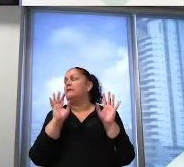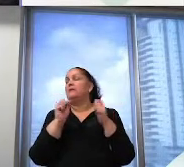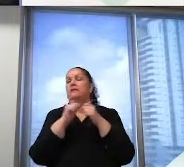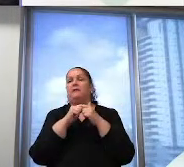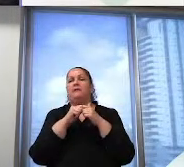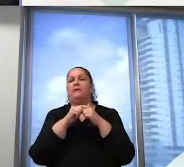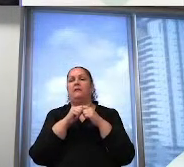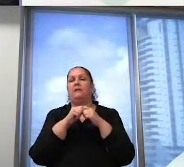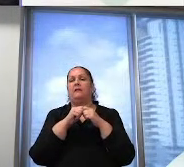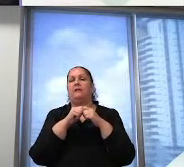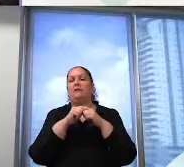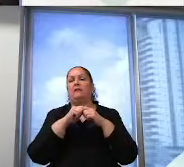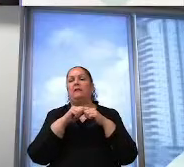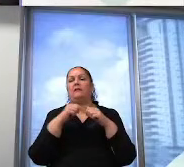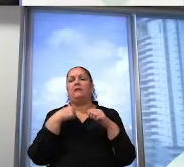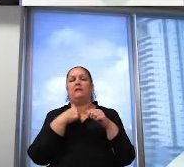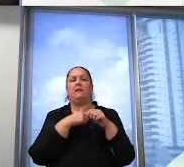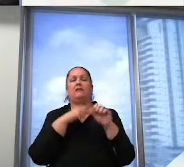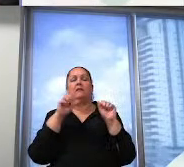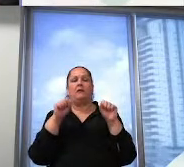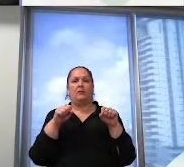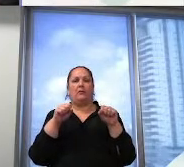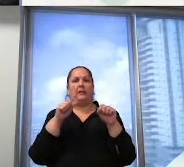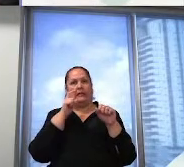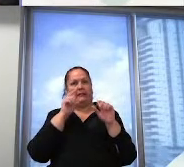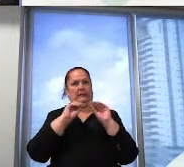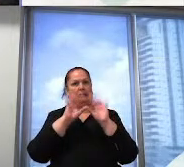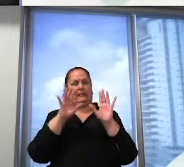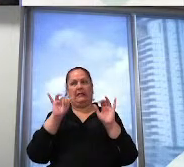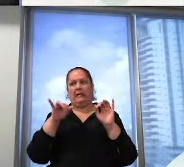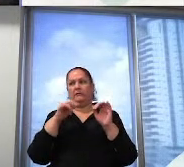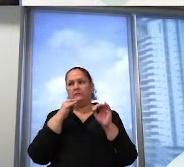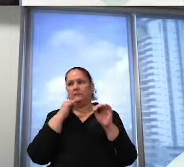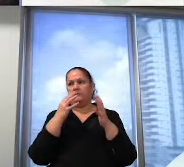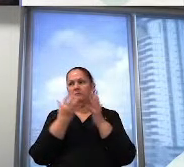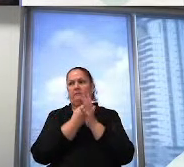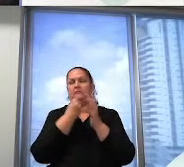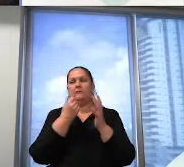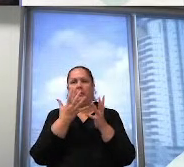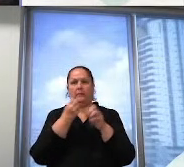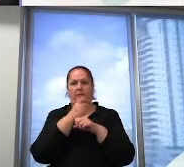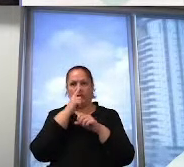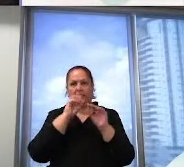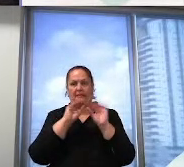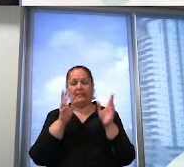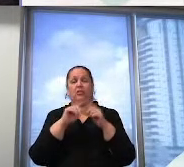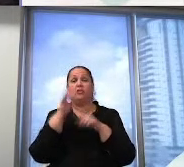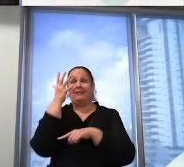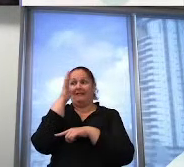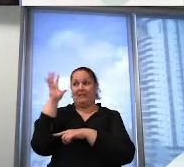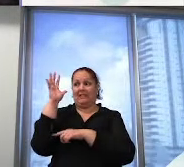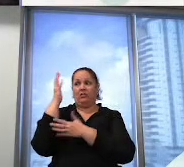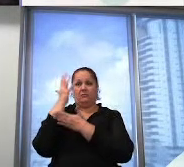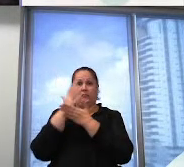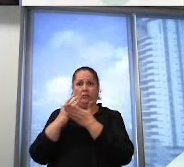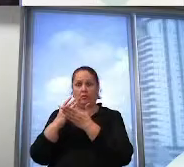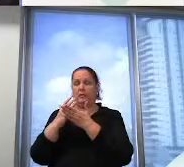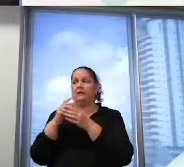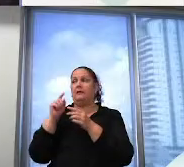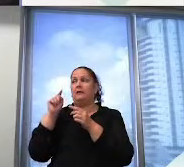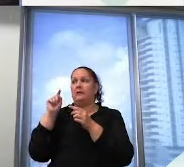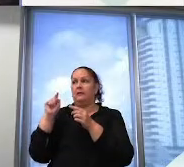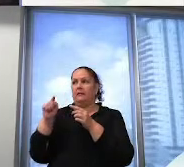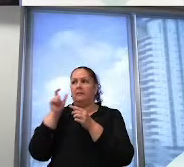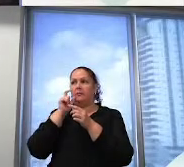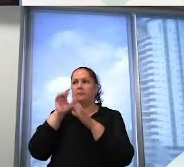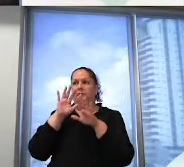hopefully through the communications back and forth, we were able to clear that up, but wanted to make sure that that was clear. Okay. So the vegetation